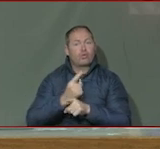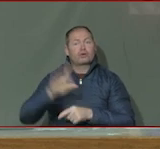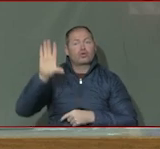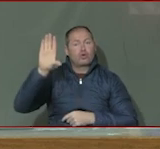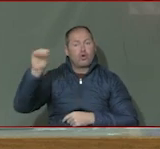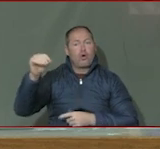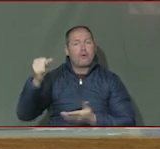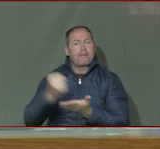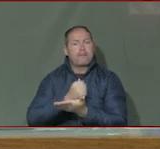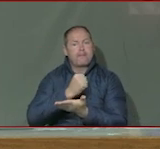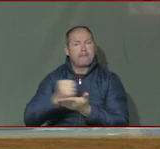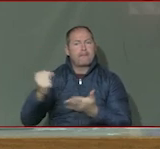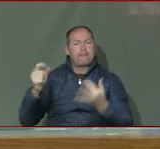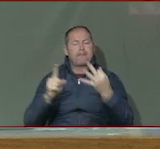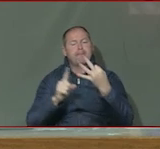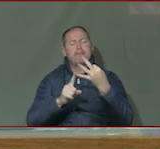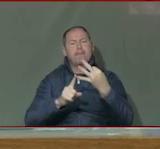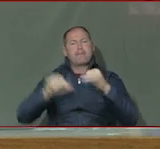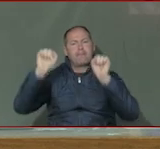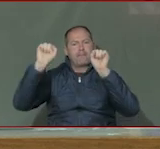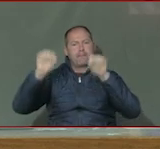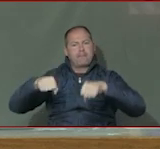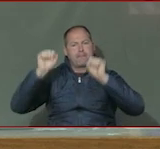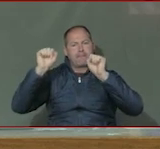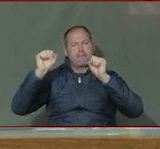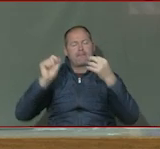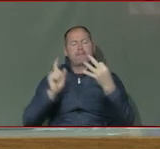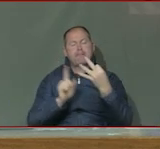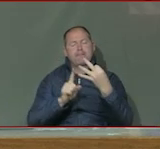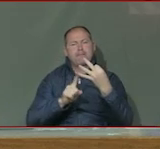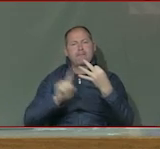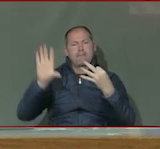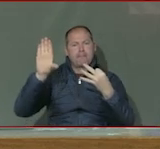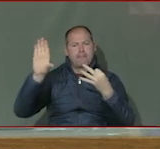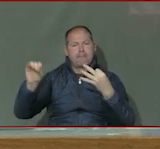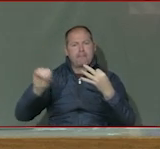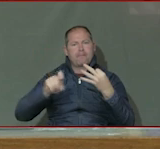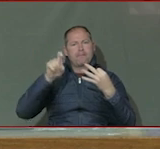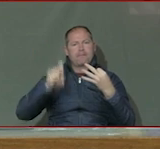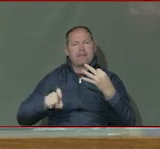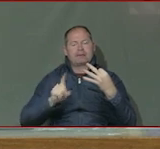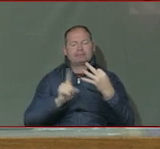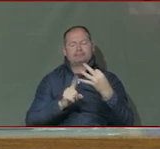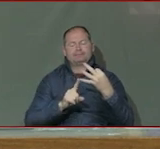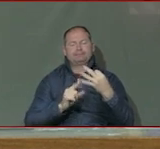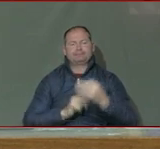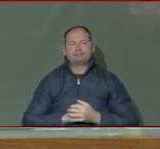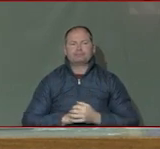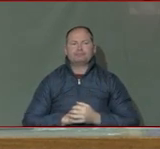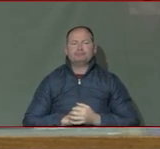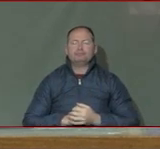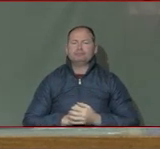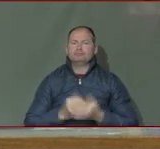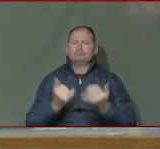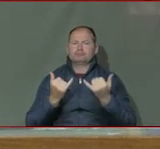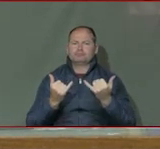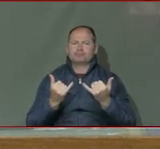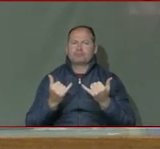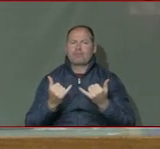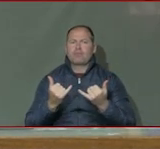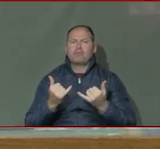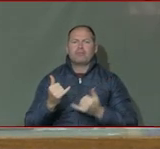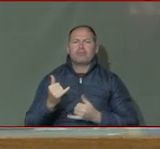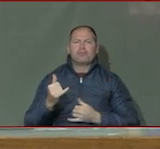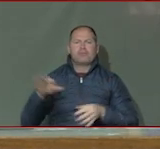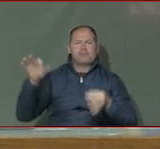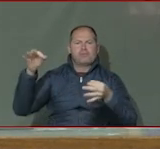thing that you can always write with all planning steps for all investigations. And then, what do they mean? Please raise the hand with that next bullet